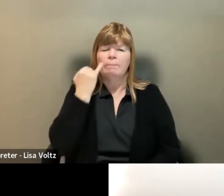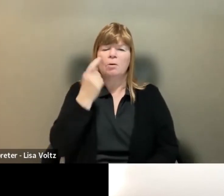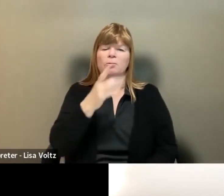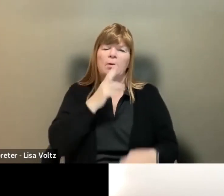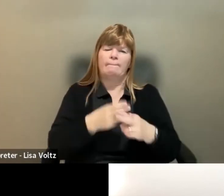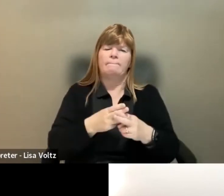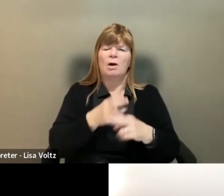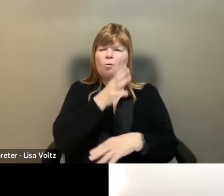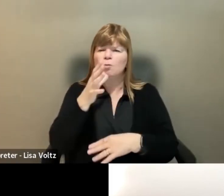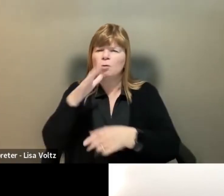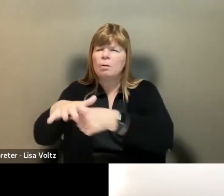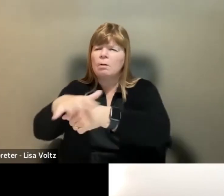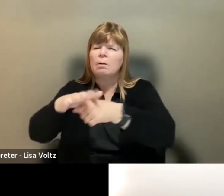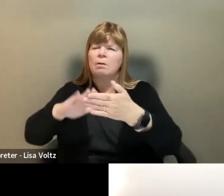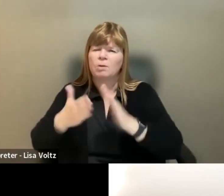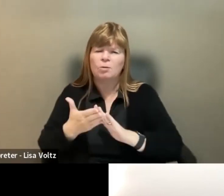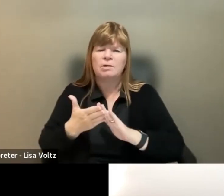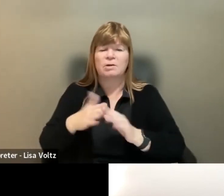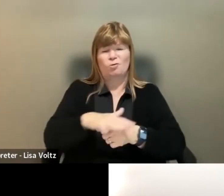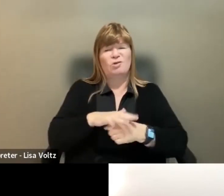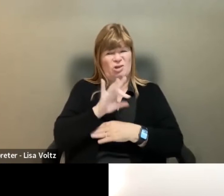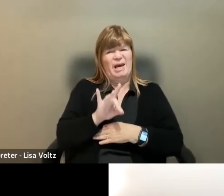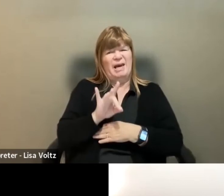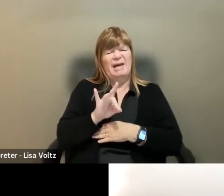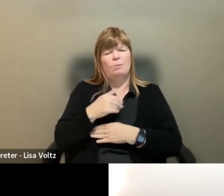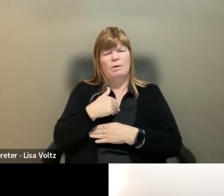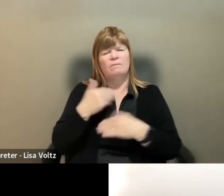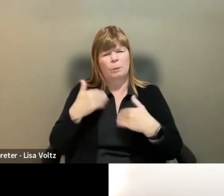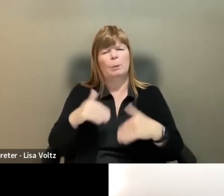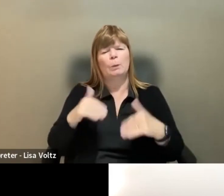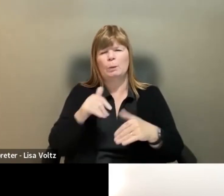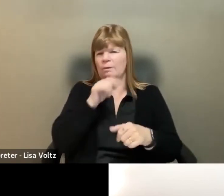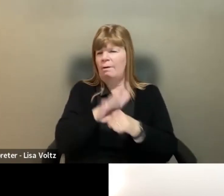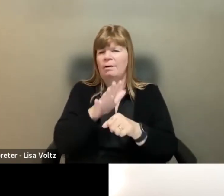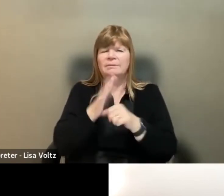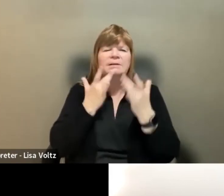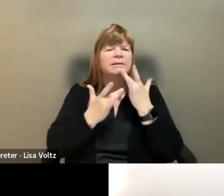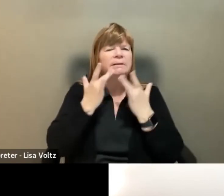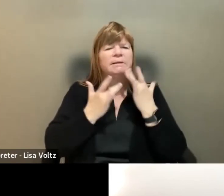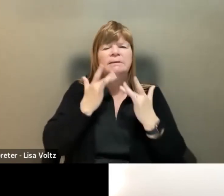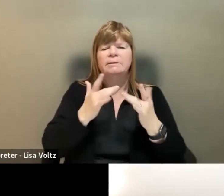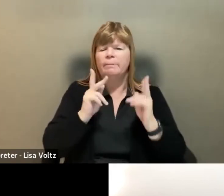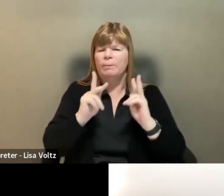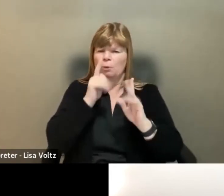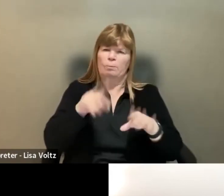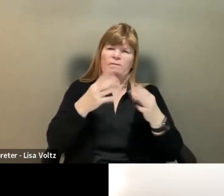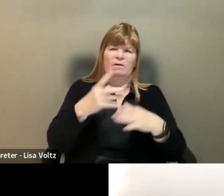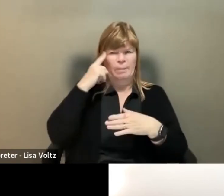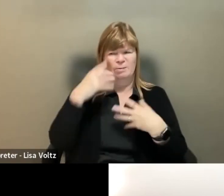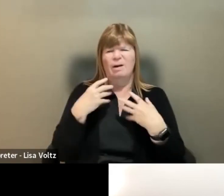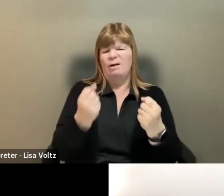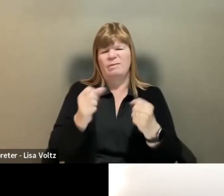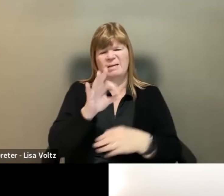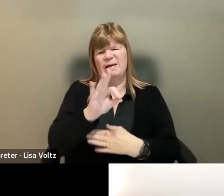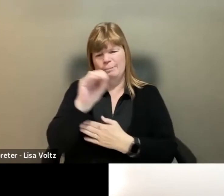rural communities, and in Region 8, we have a critical shortage of mental and behavioral health providers in about